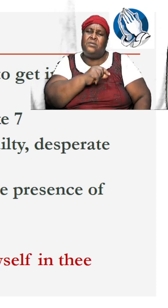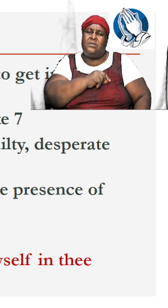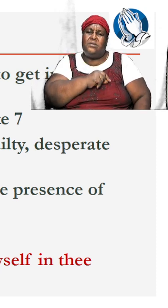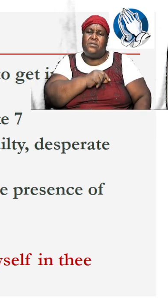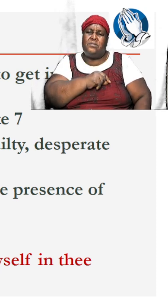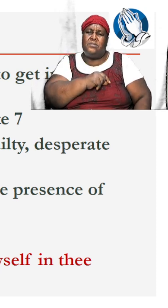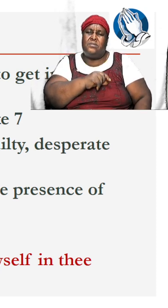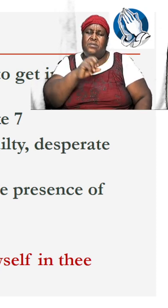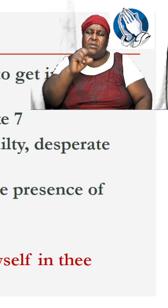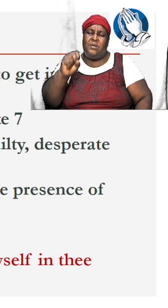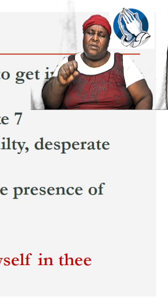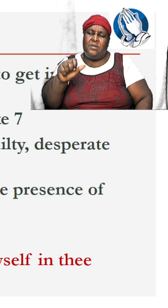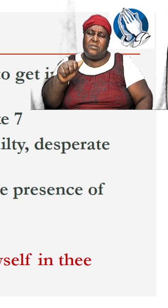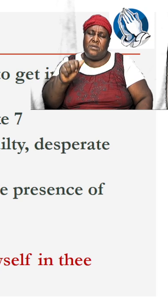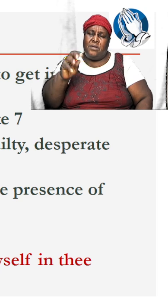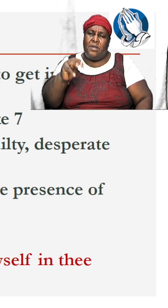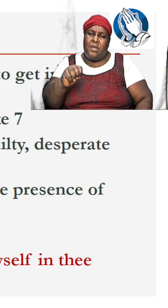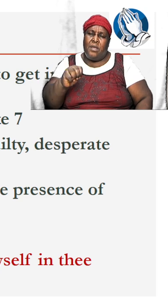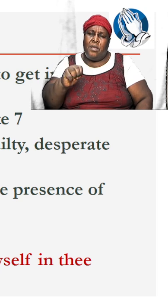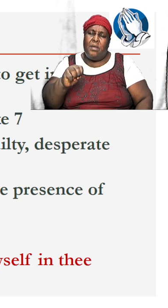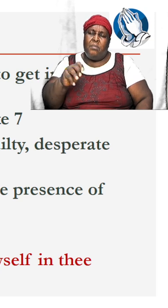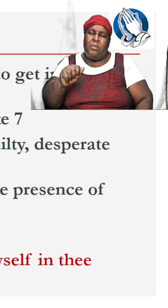Samaritan woman, the outcast.